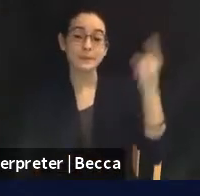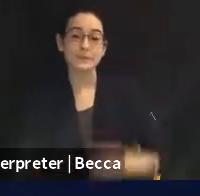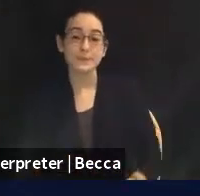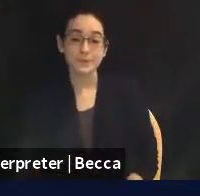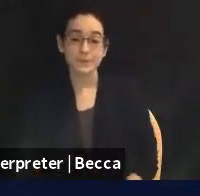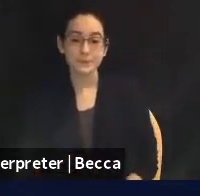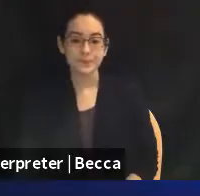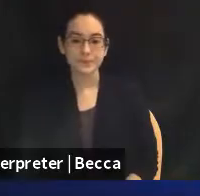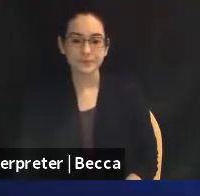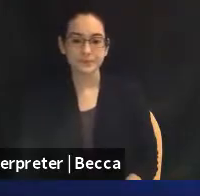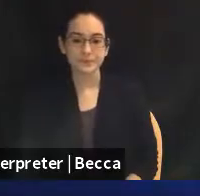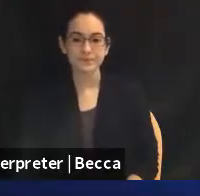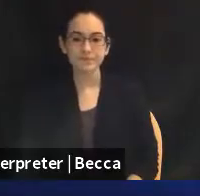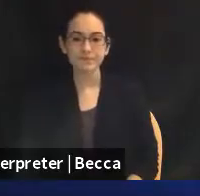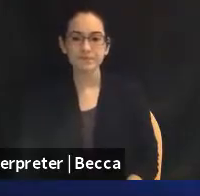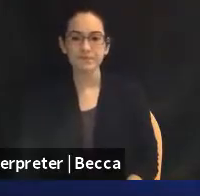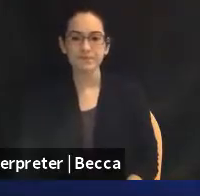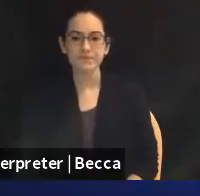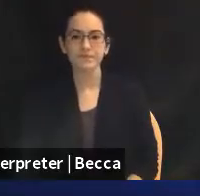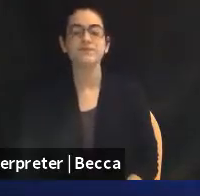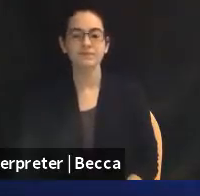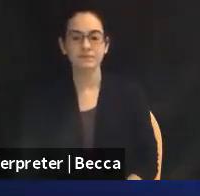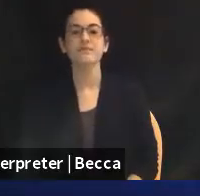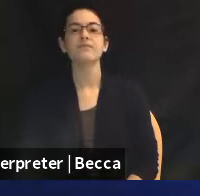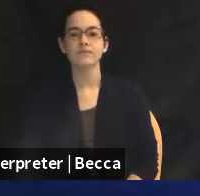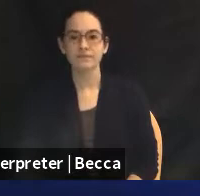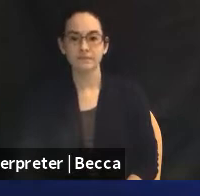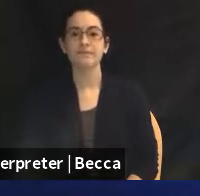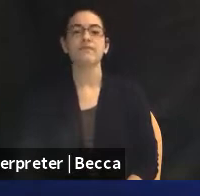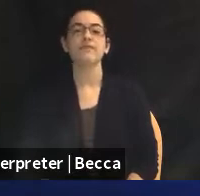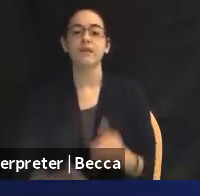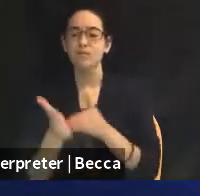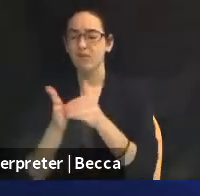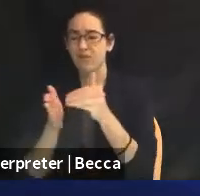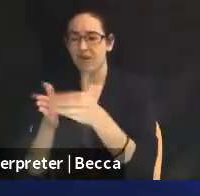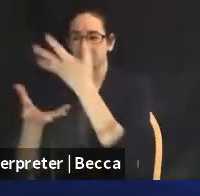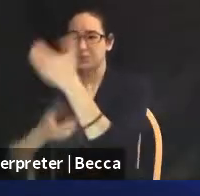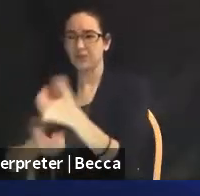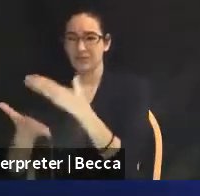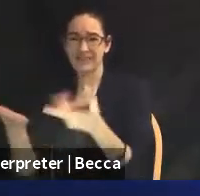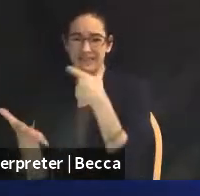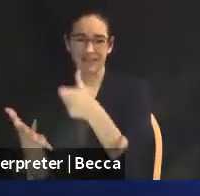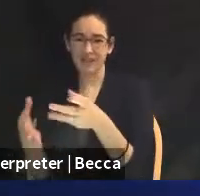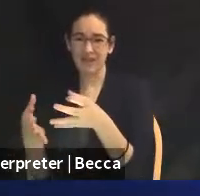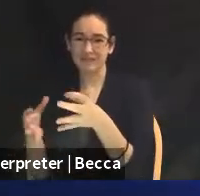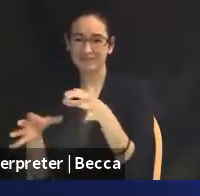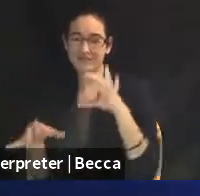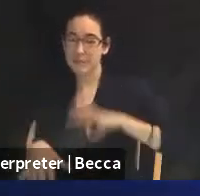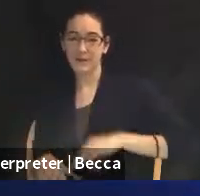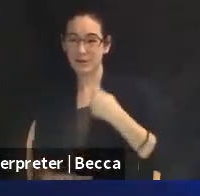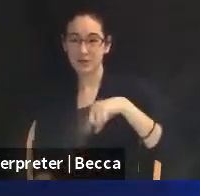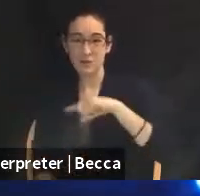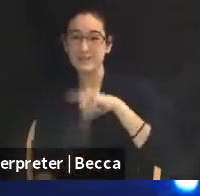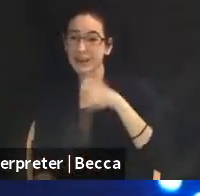Many times we put our trust in things that really are not beneficial to us. We have to be careful about that.